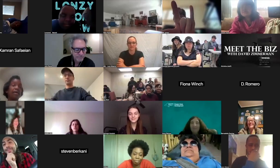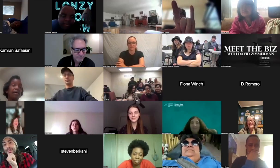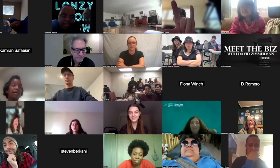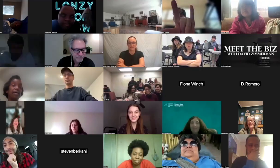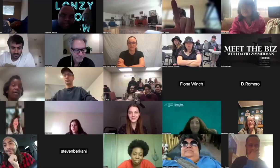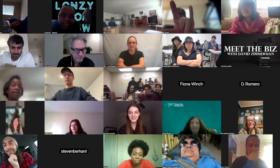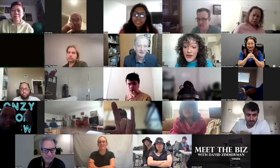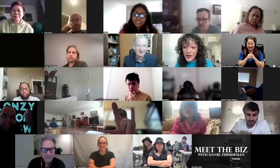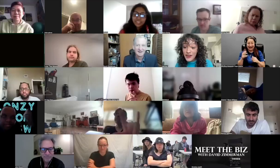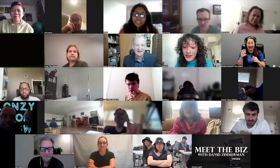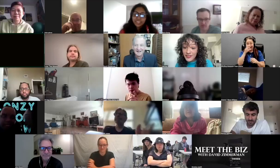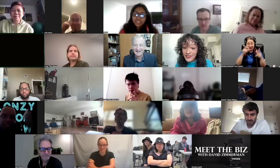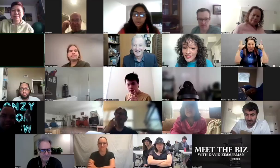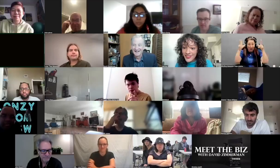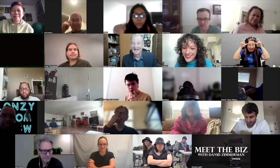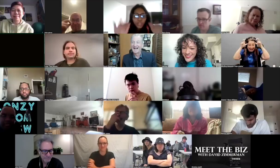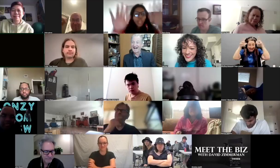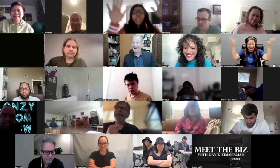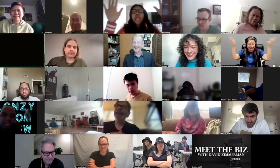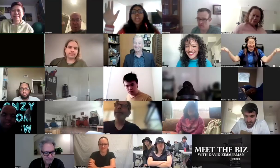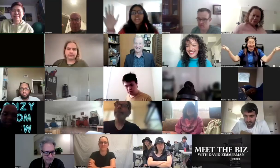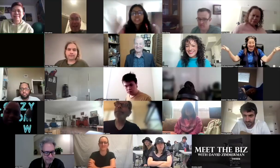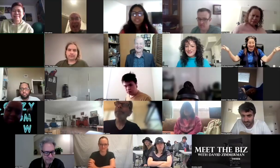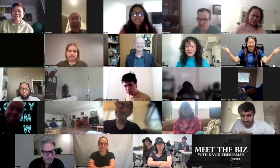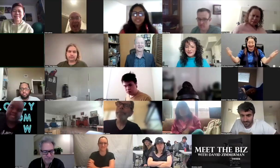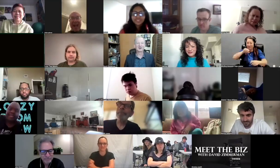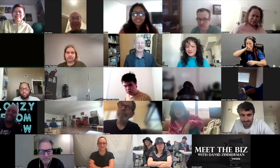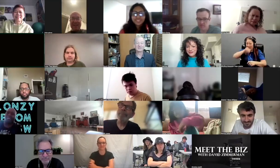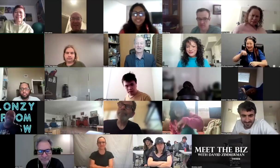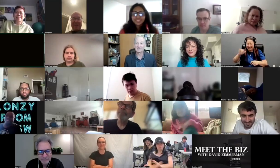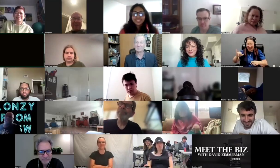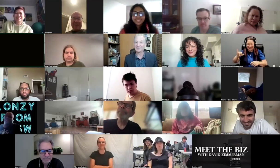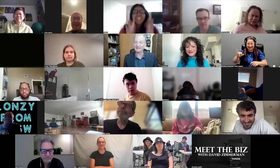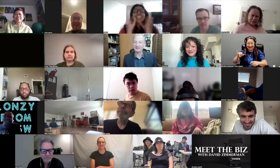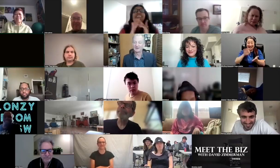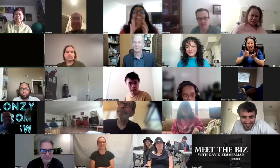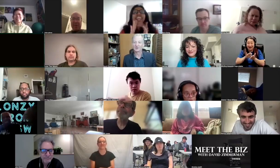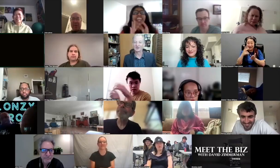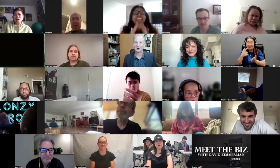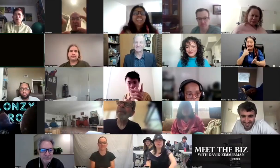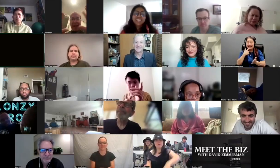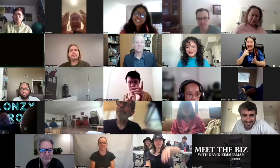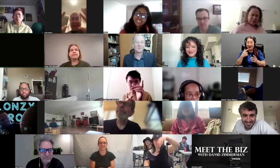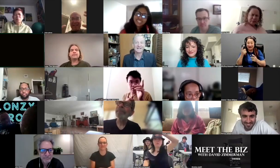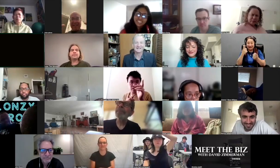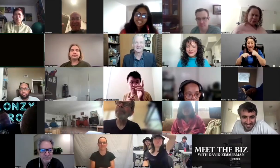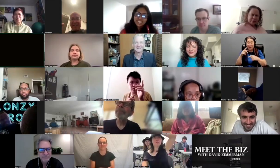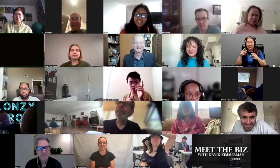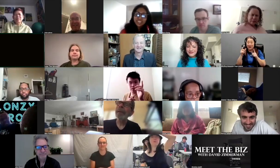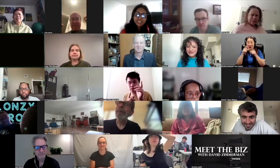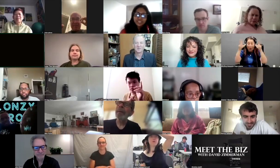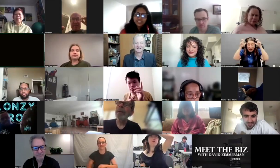I guess Wicked. Might as well. I love that. Okay, on the count of three, we're gonna all say